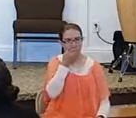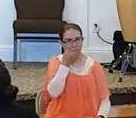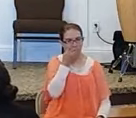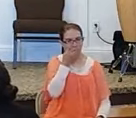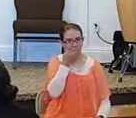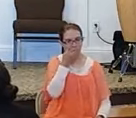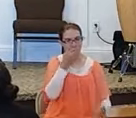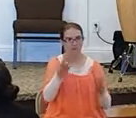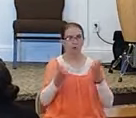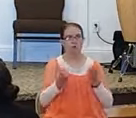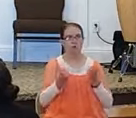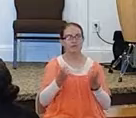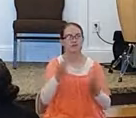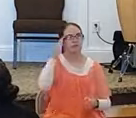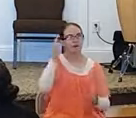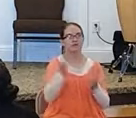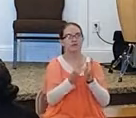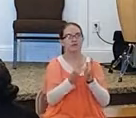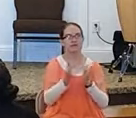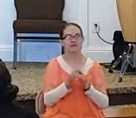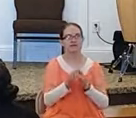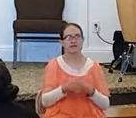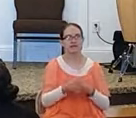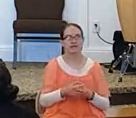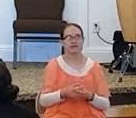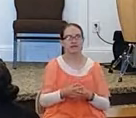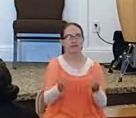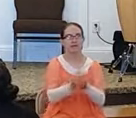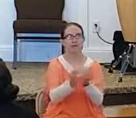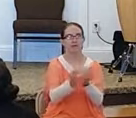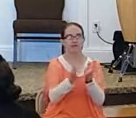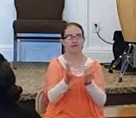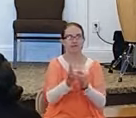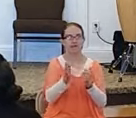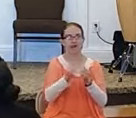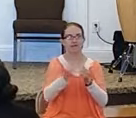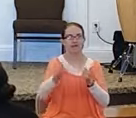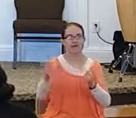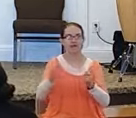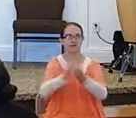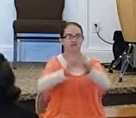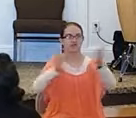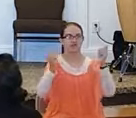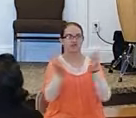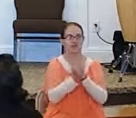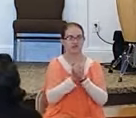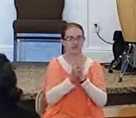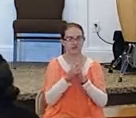I want you to know Jesus. When you've been with Jesus, everything changes.